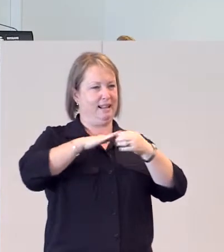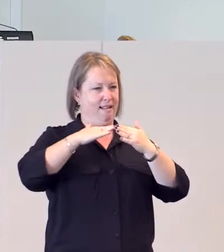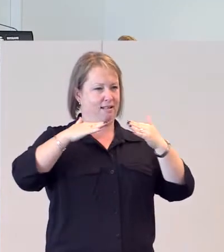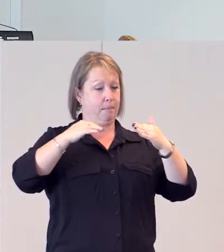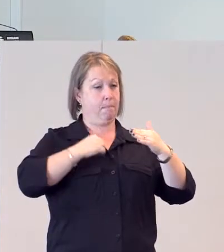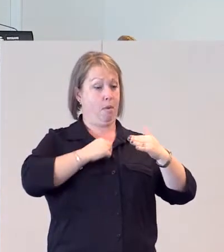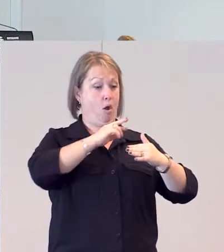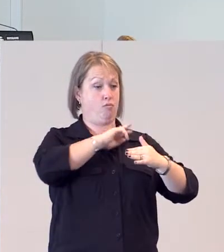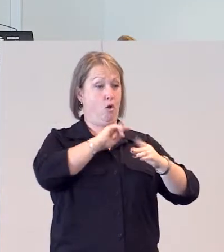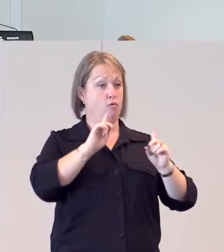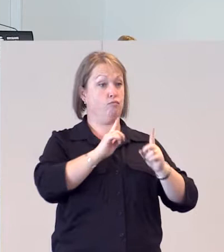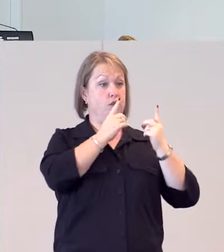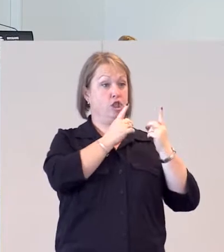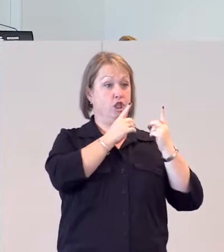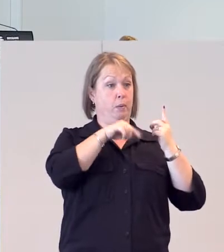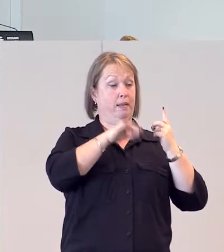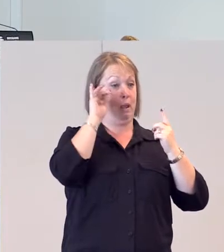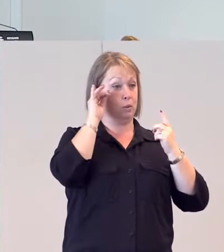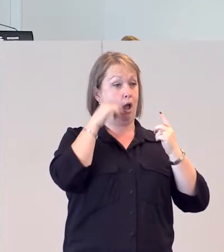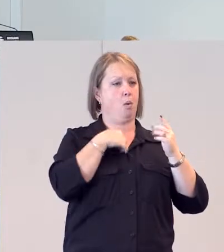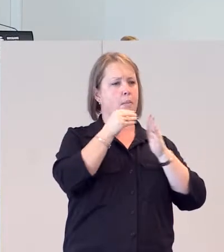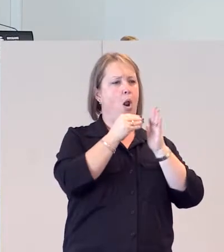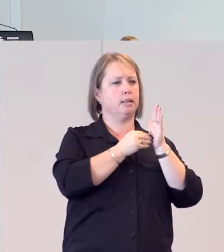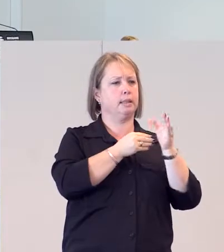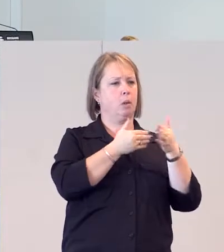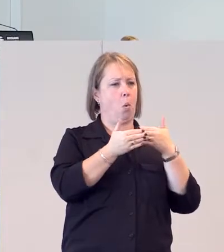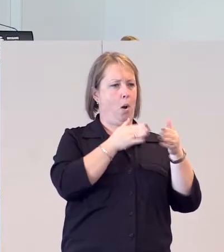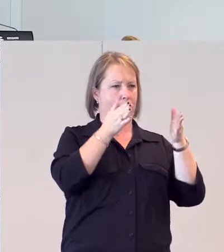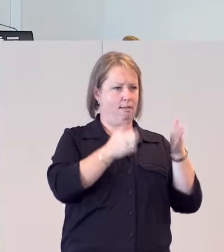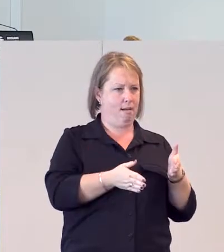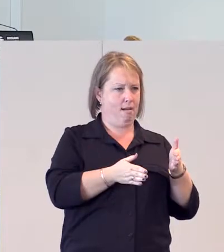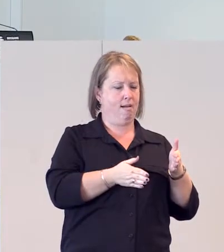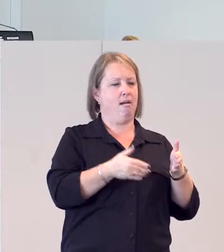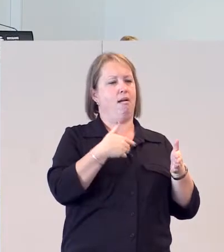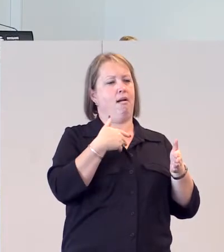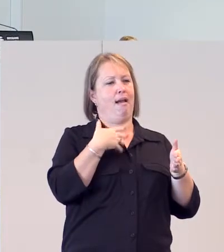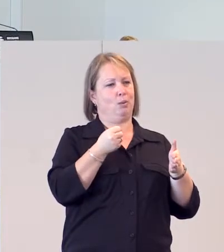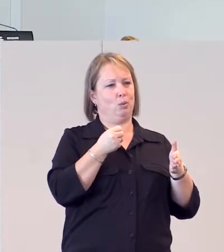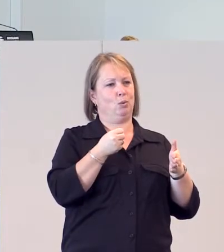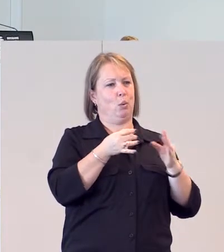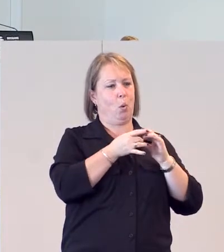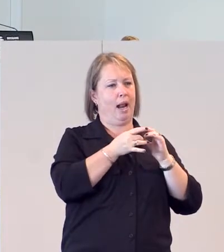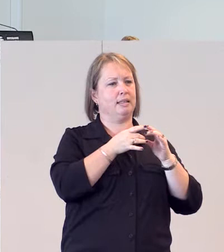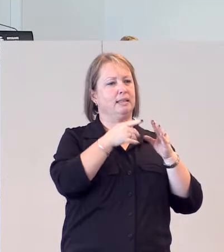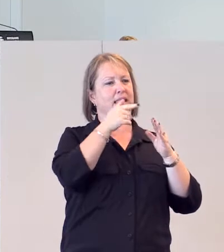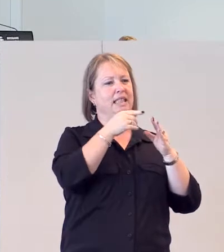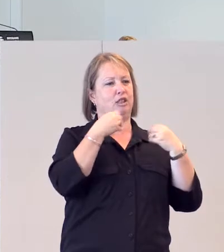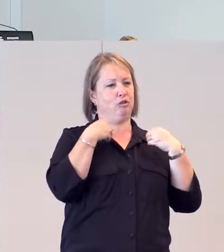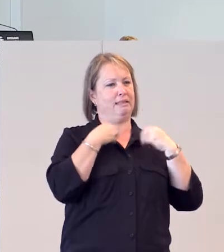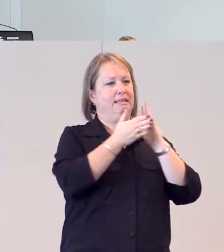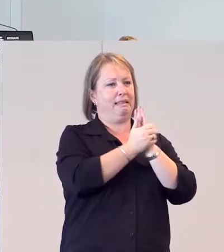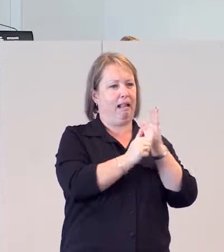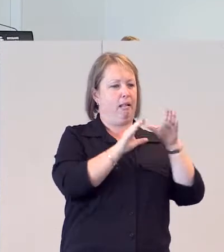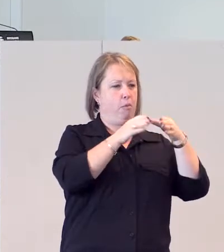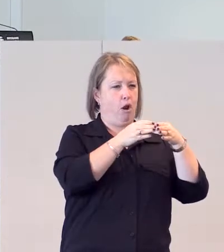role initially with the Workforce Council was to be the policy coordinator and to coordinate the industry skill body function.